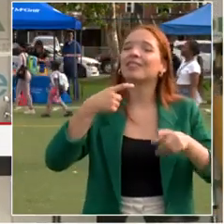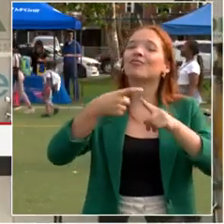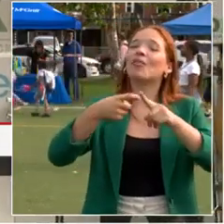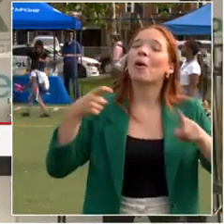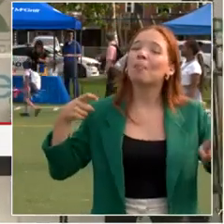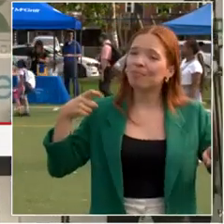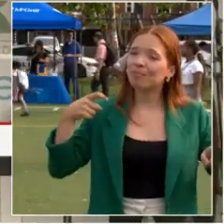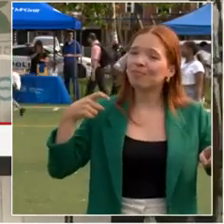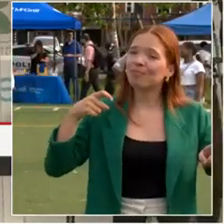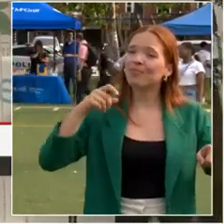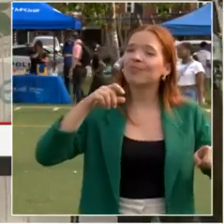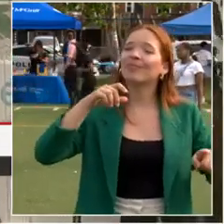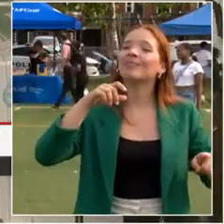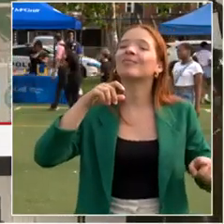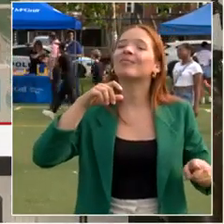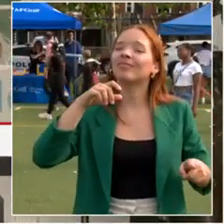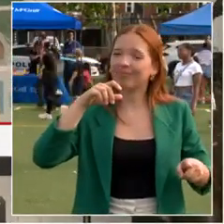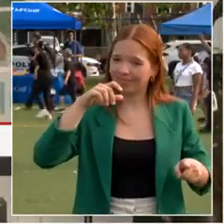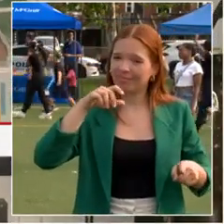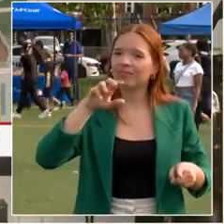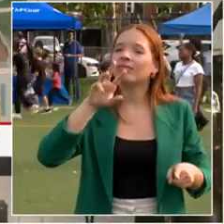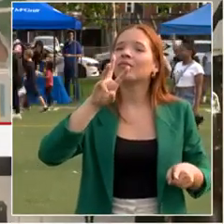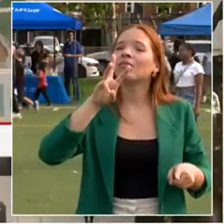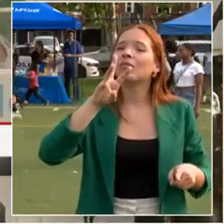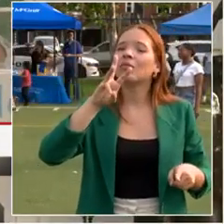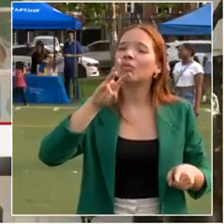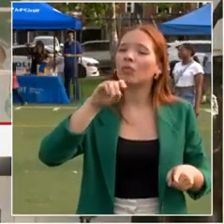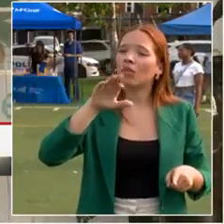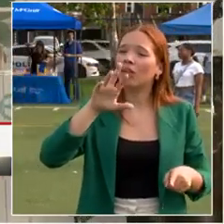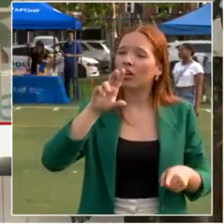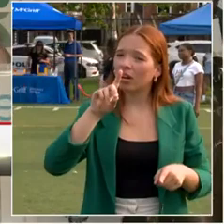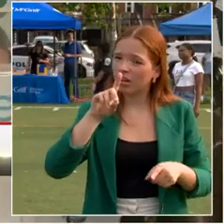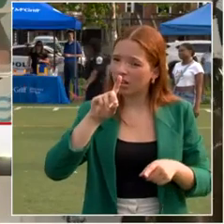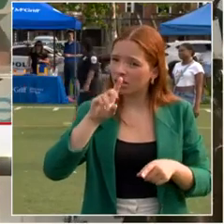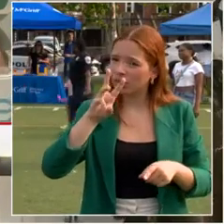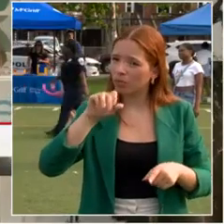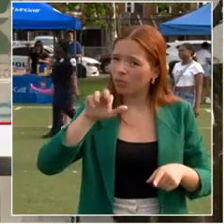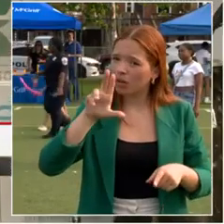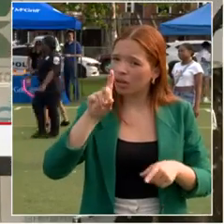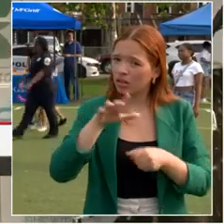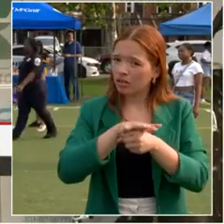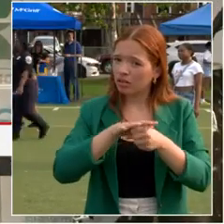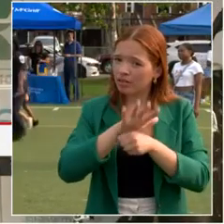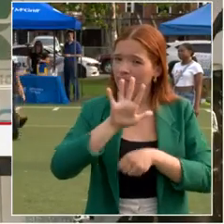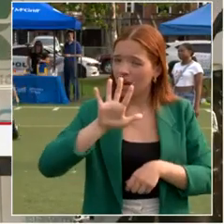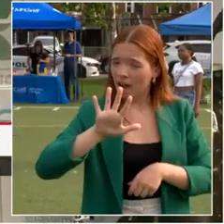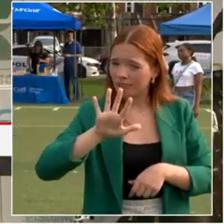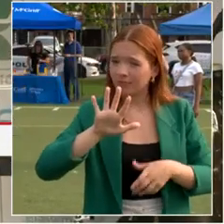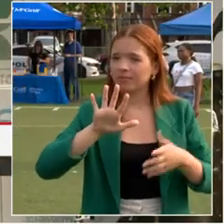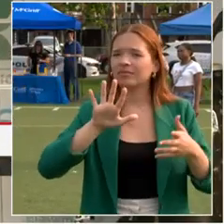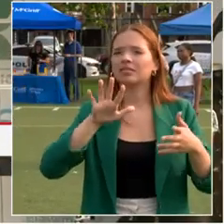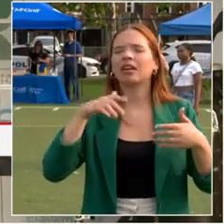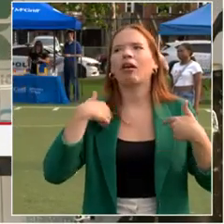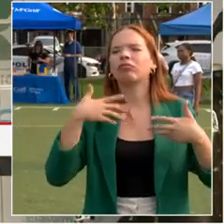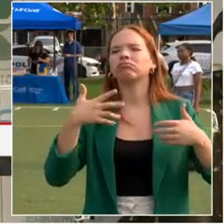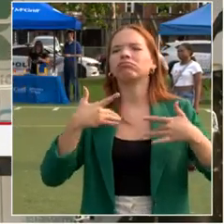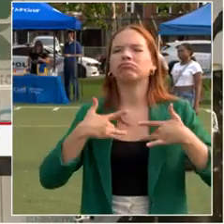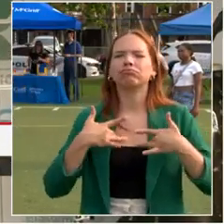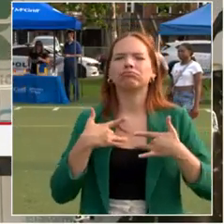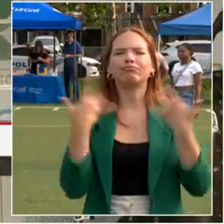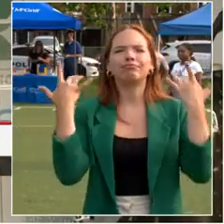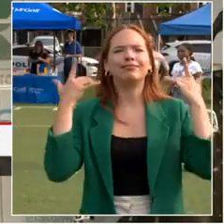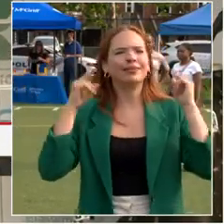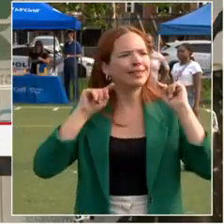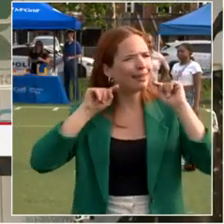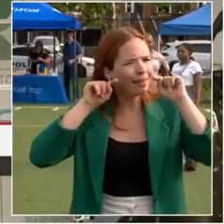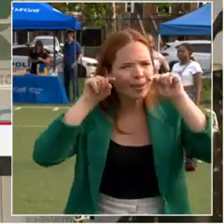want to give honor to God for allowing us to come together tonight, because last week, if we were here, I don't think